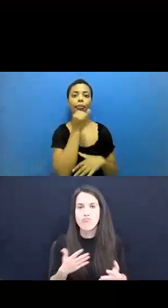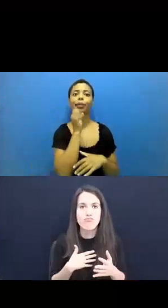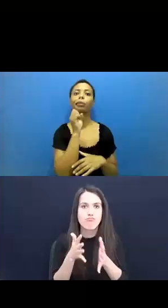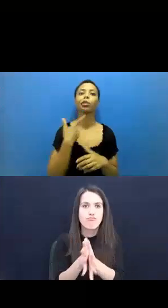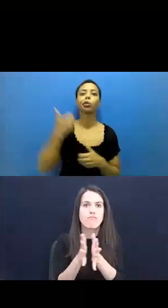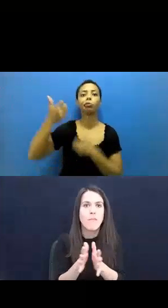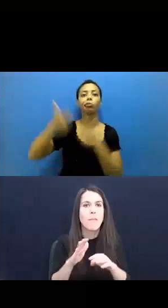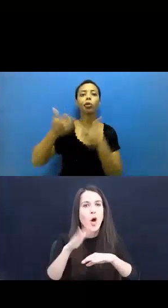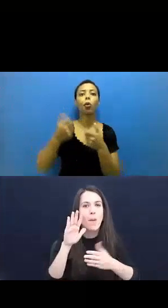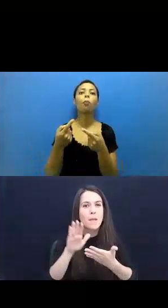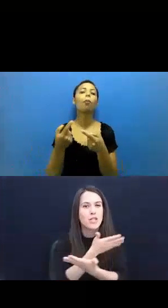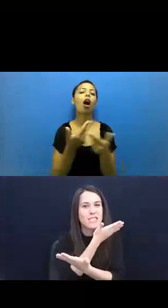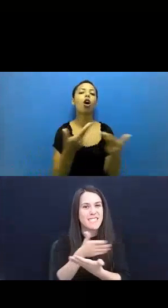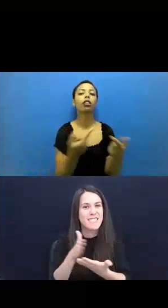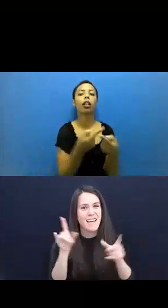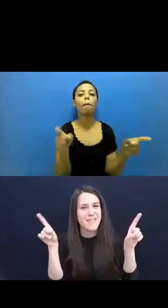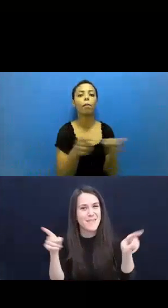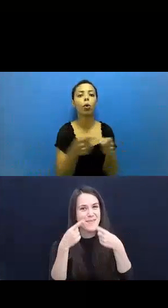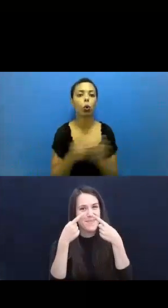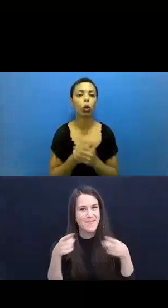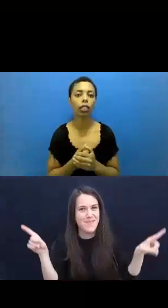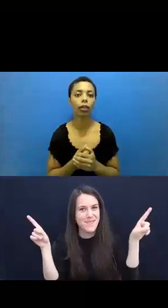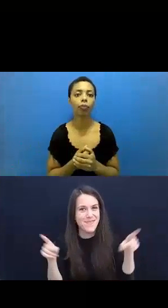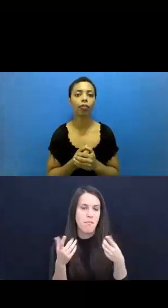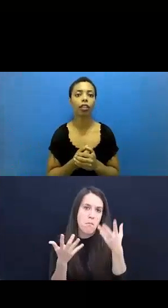musical elements, so this was high pitch